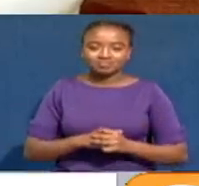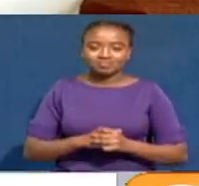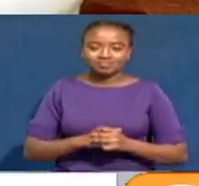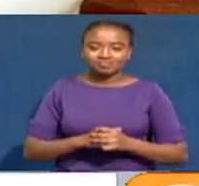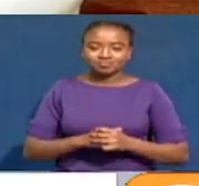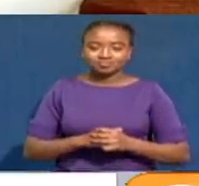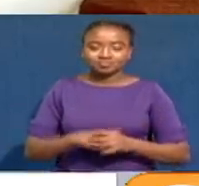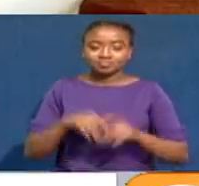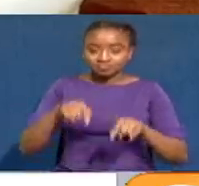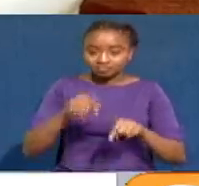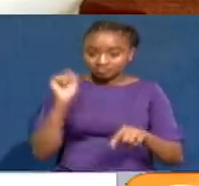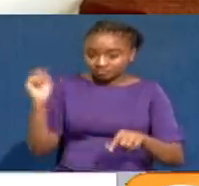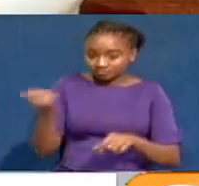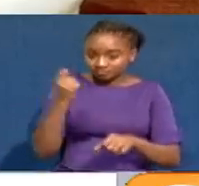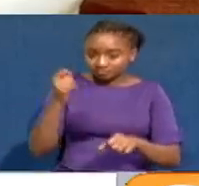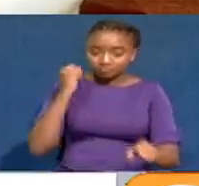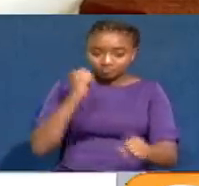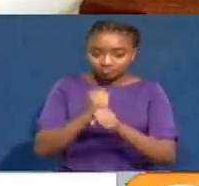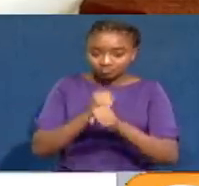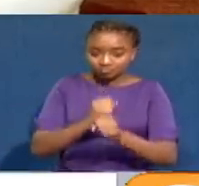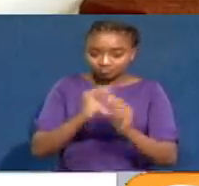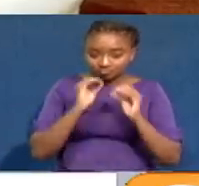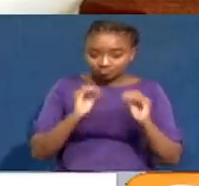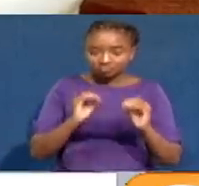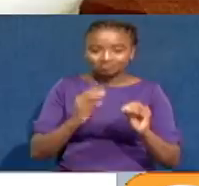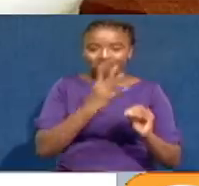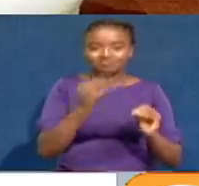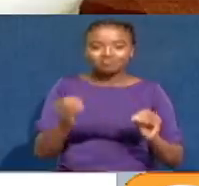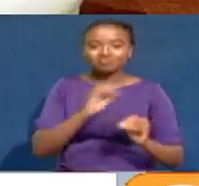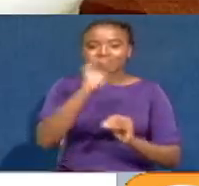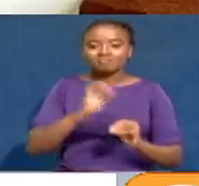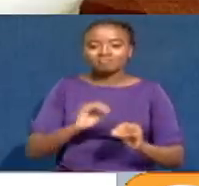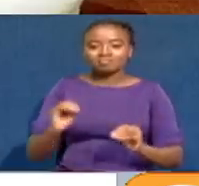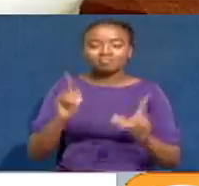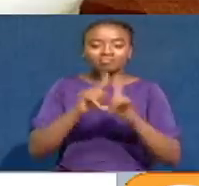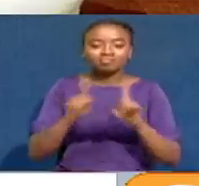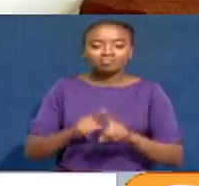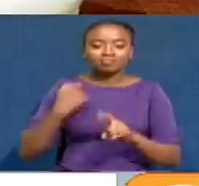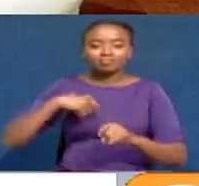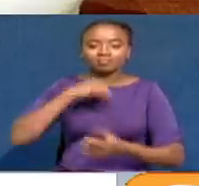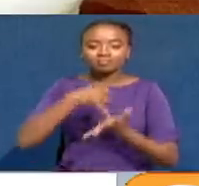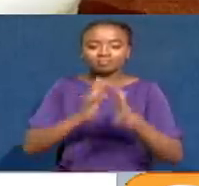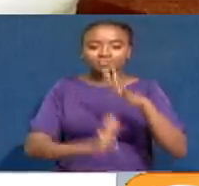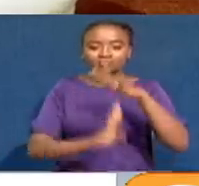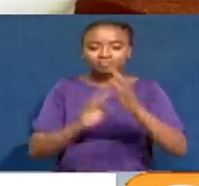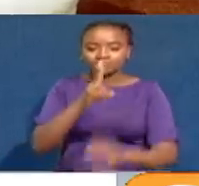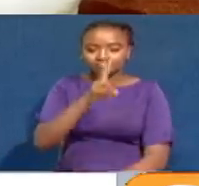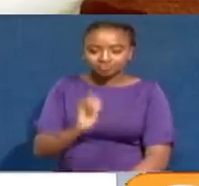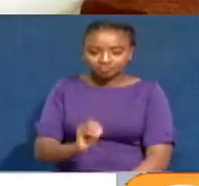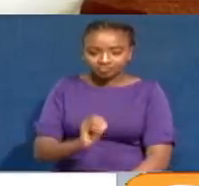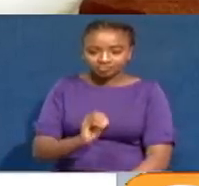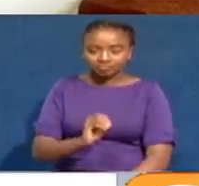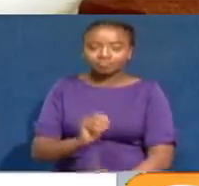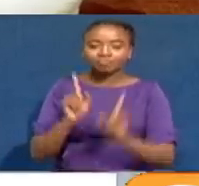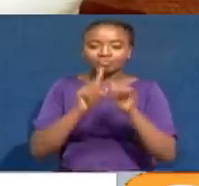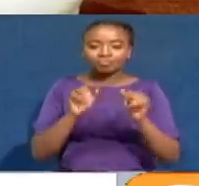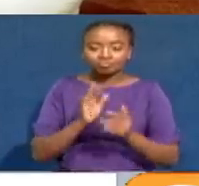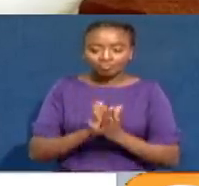around 40%. Actually, we are among the top 20 in terms of unemployment rate in the world. And therefore, with that kind of a